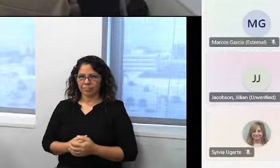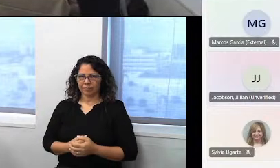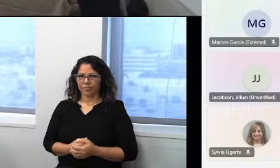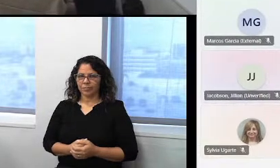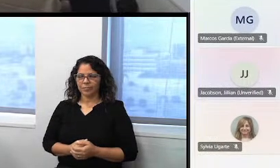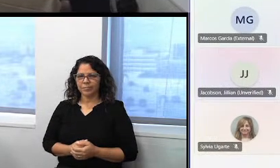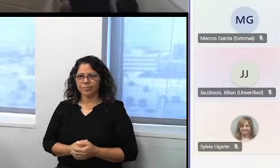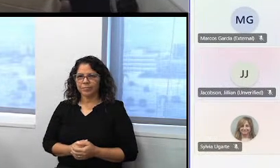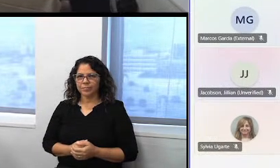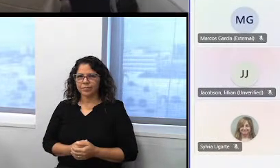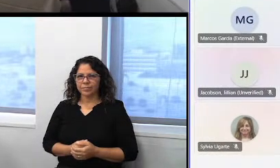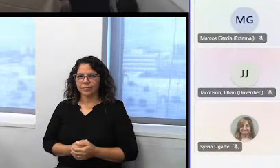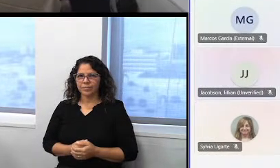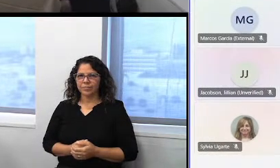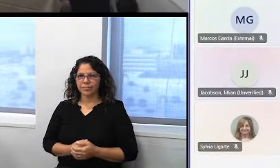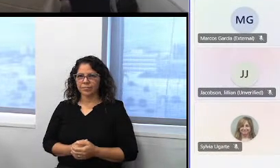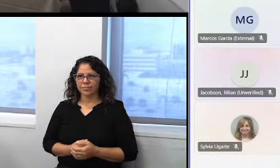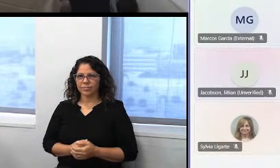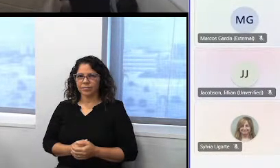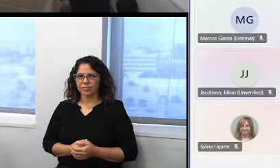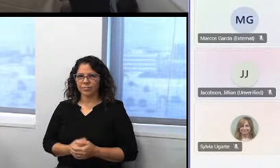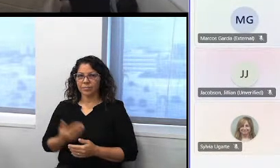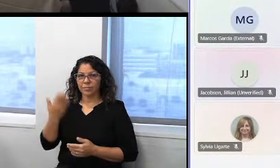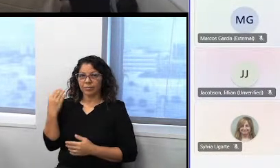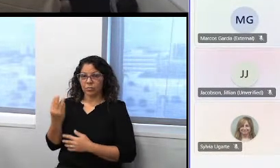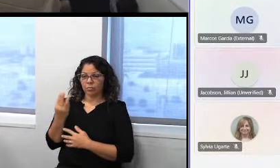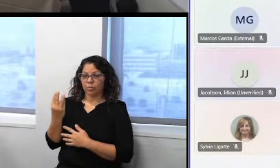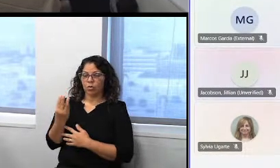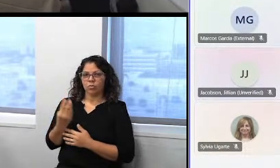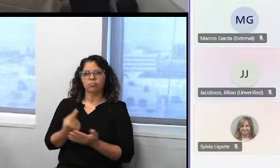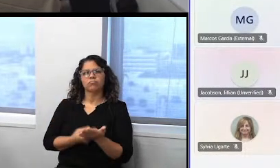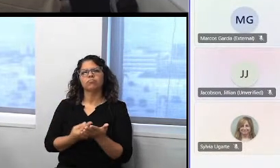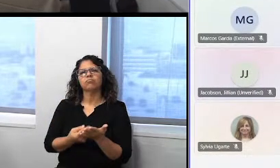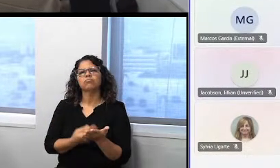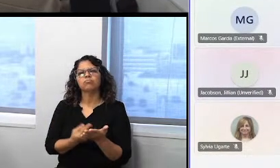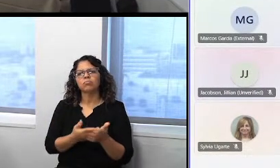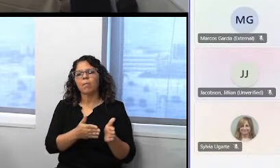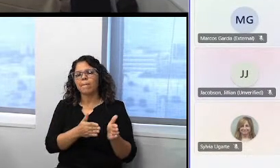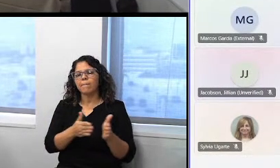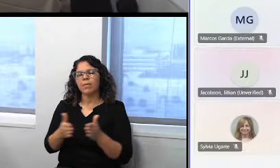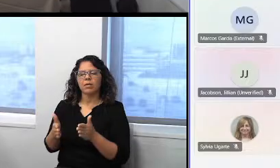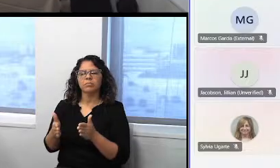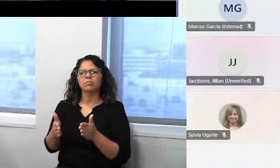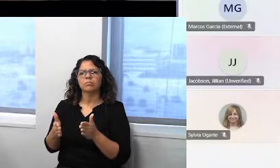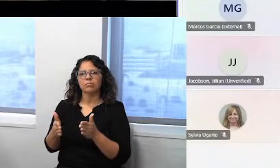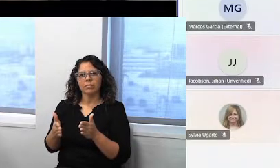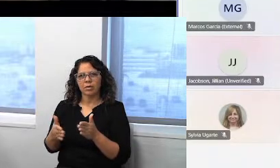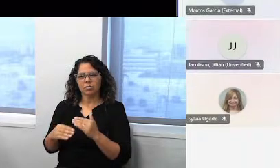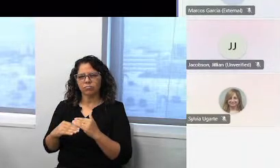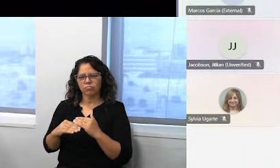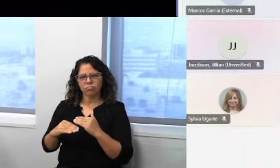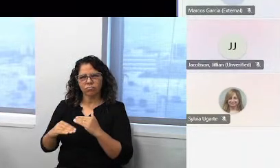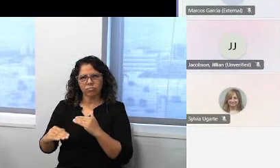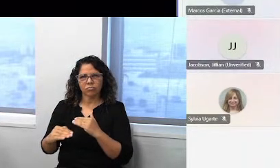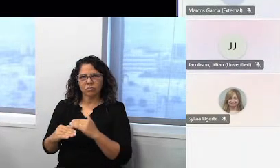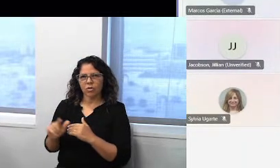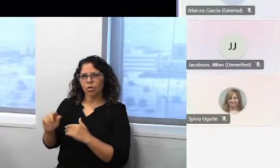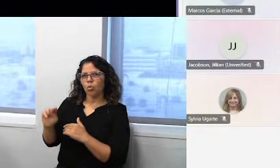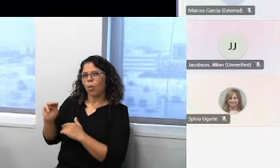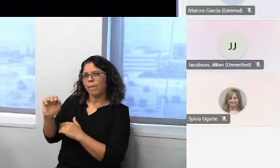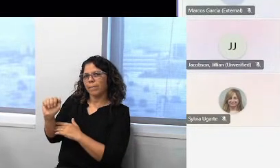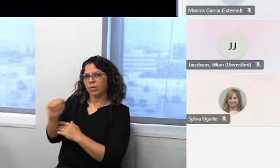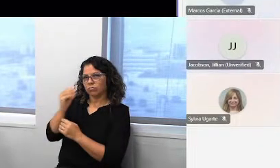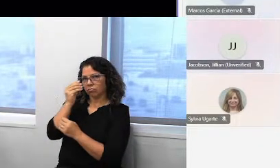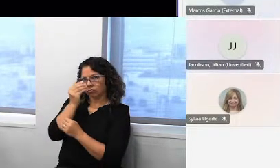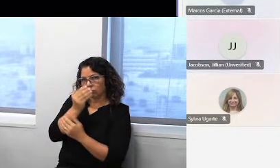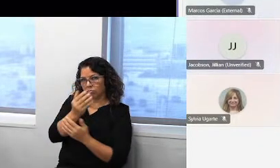I think on Wednesday we talked about the priority stabilization plan, and LUMA had indicated in response to some questions